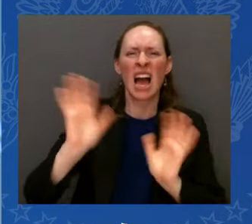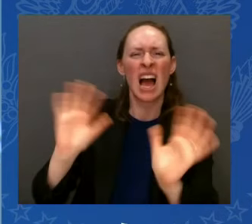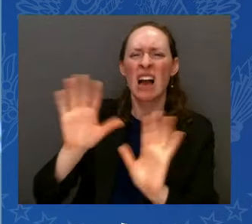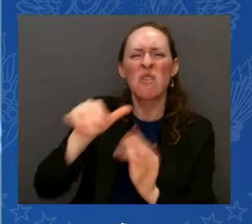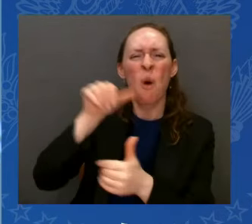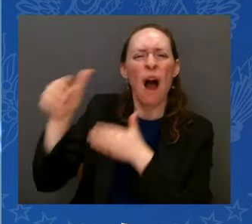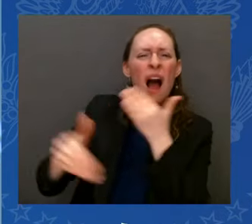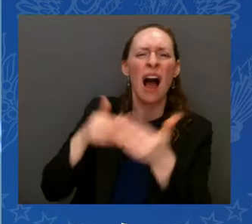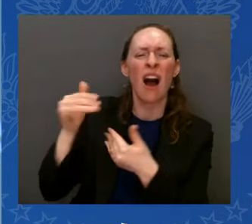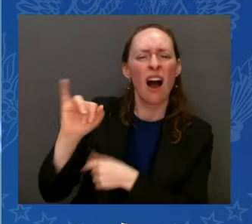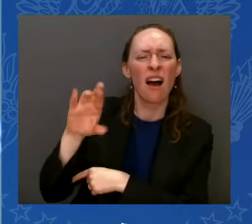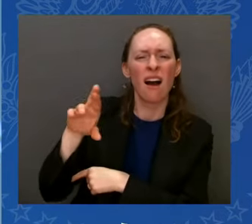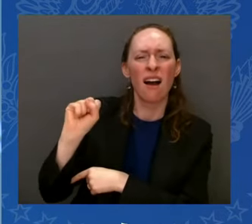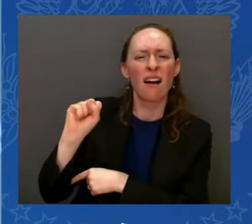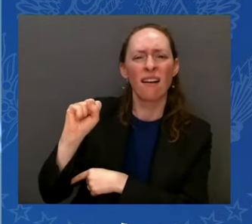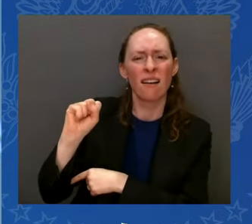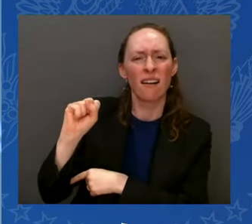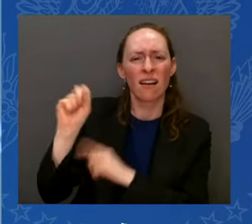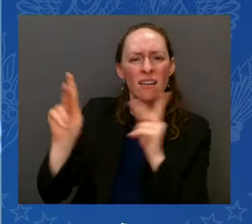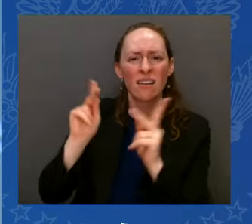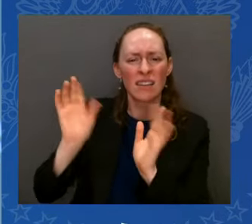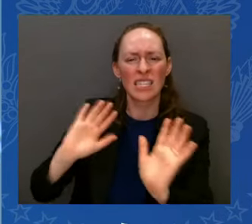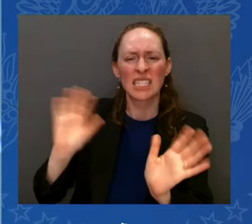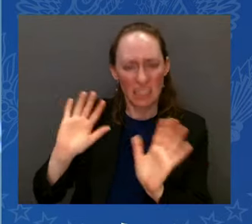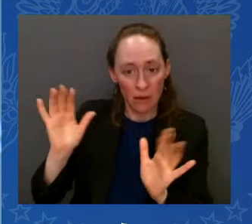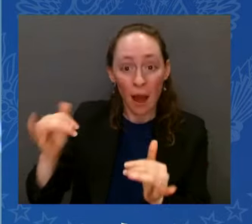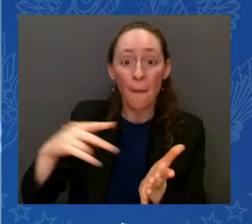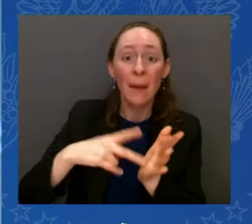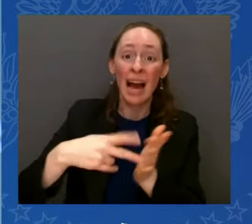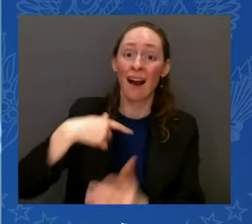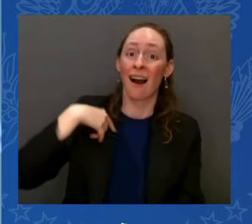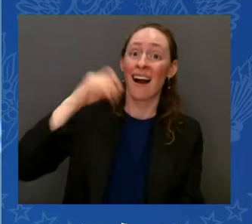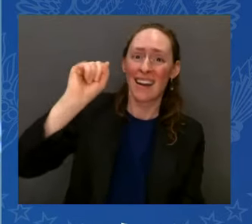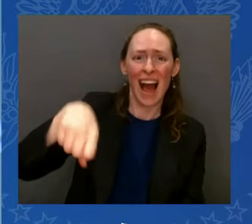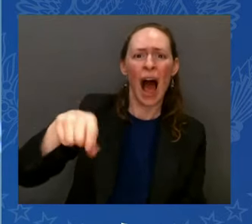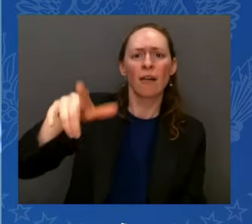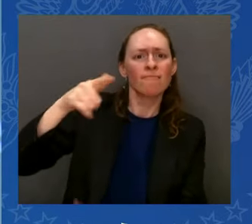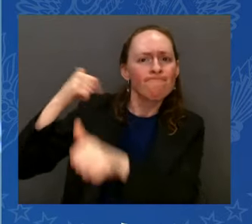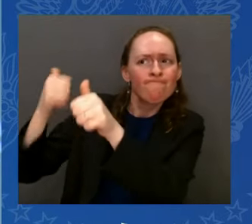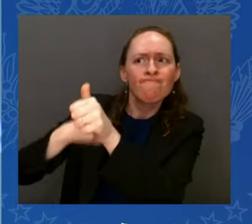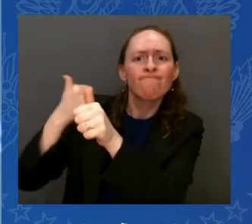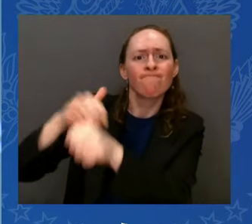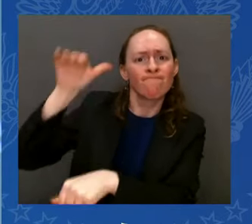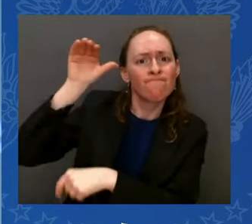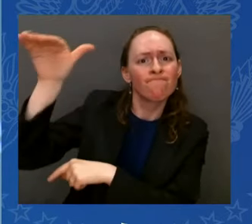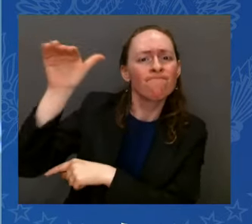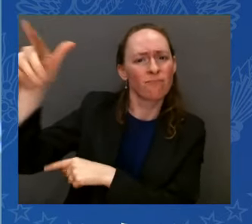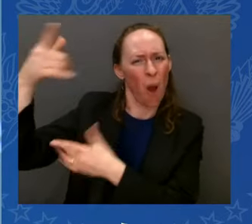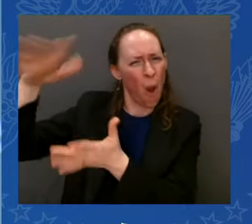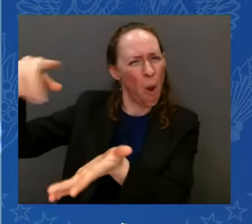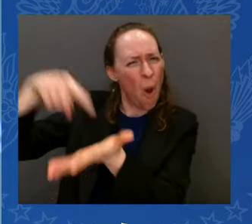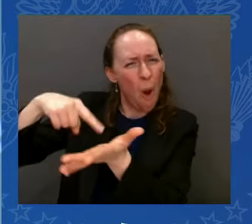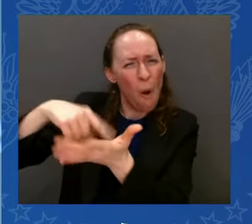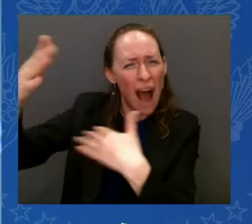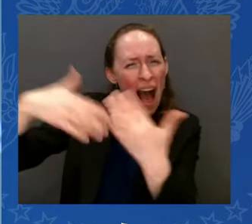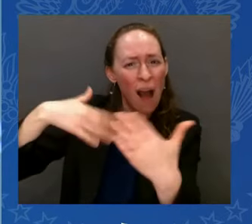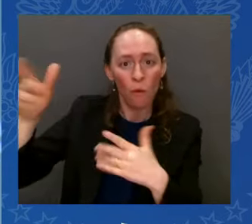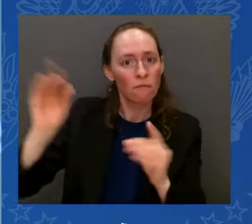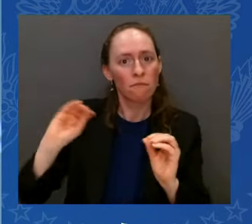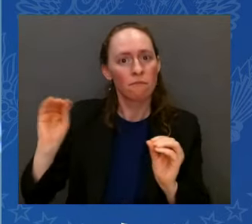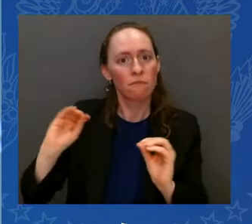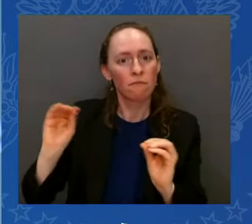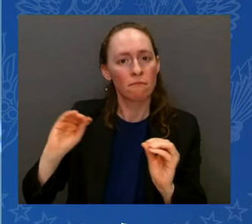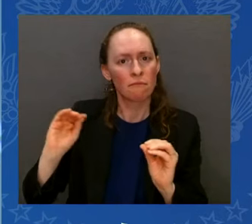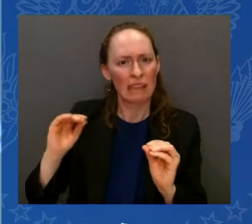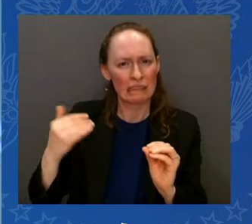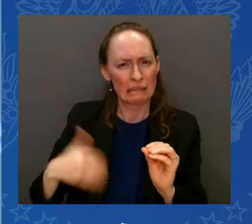and increase subsidies to big pharma. Right now, for the first time in history, and I've been trying to do this for over 30